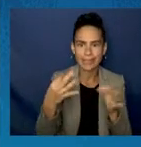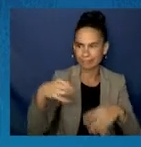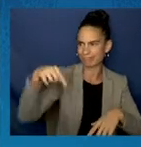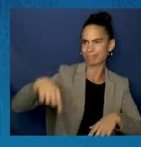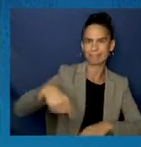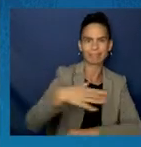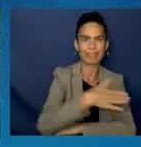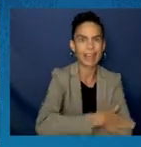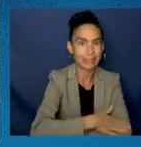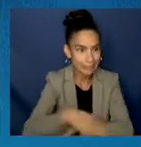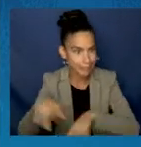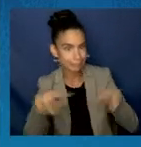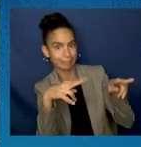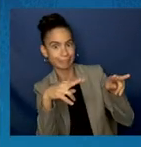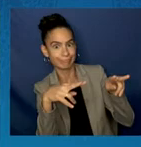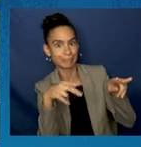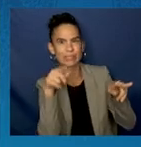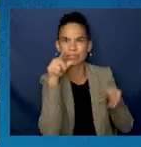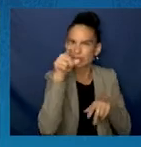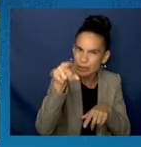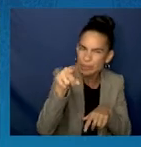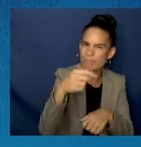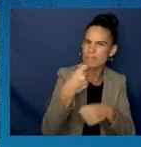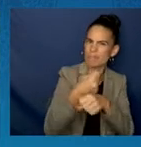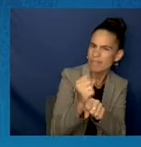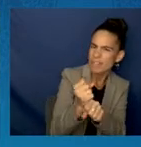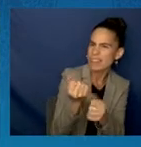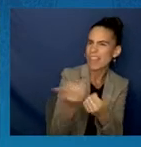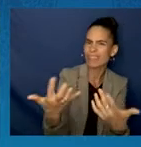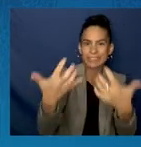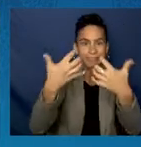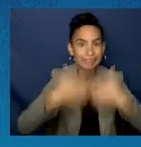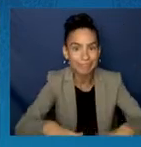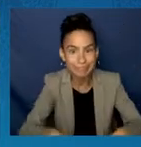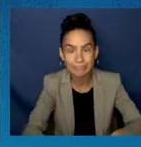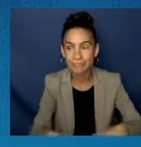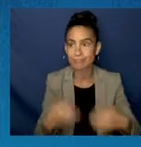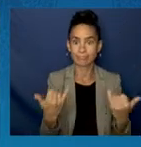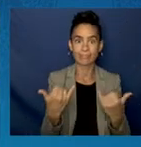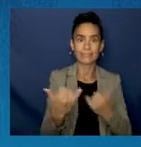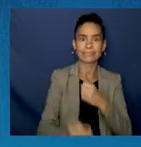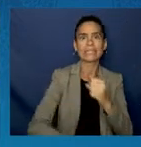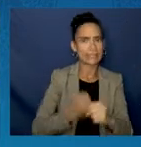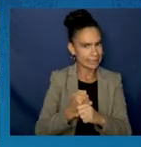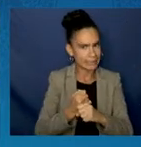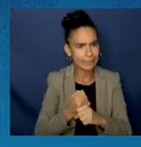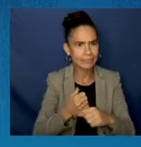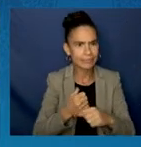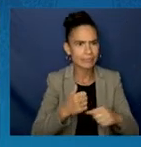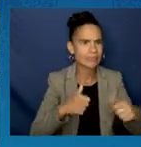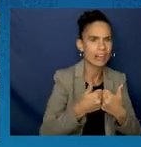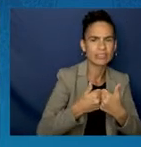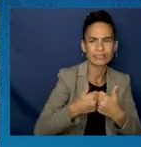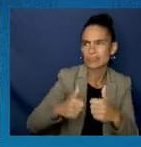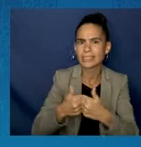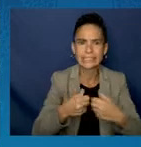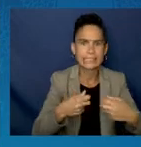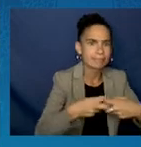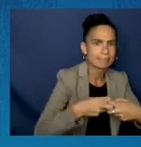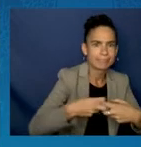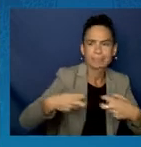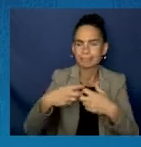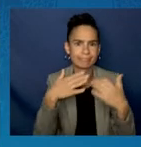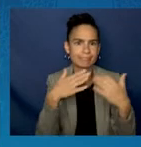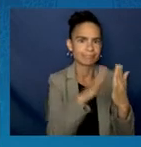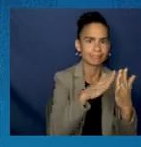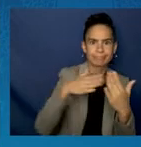year, you've had many challenges, and through your commitment, your leadership, your courage, and your ingenuity, you still have